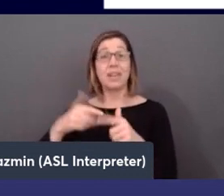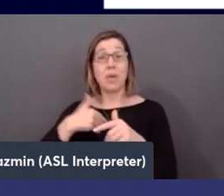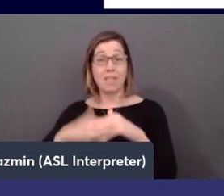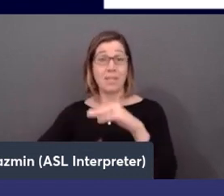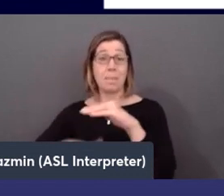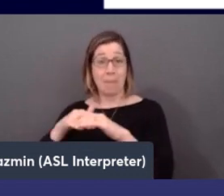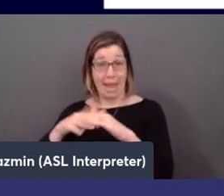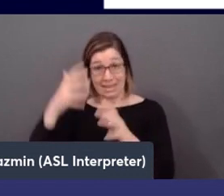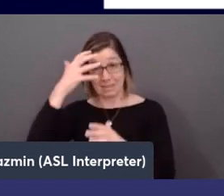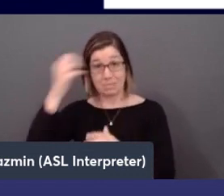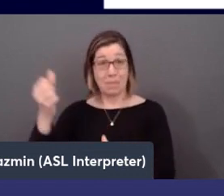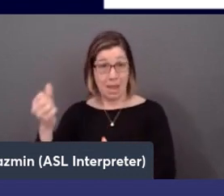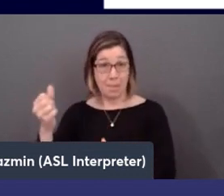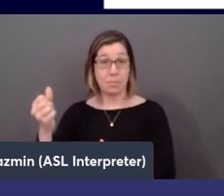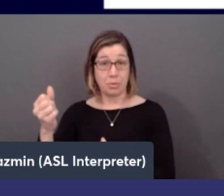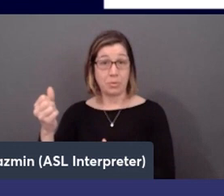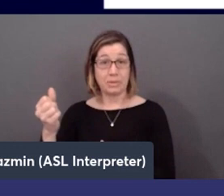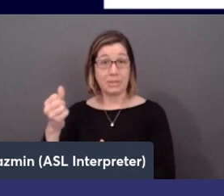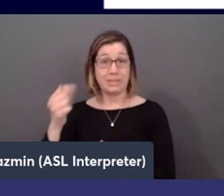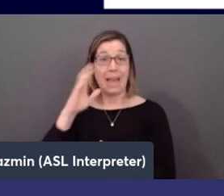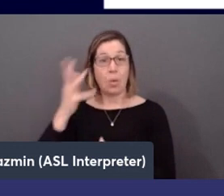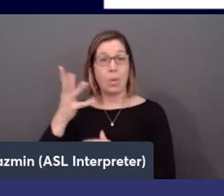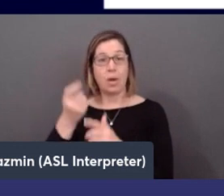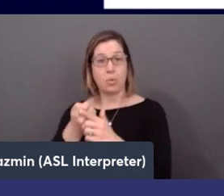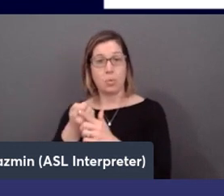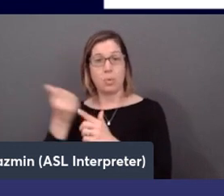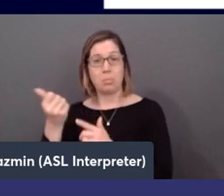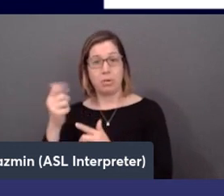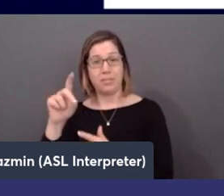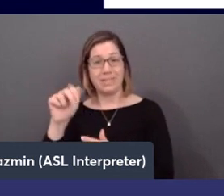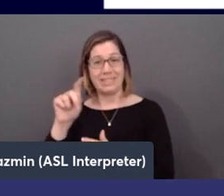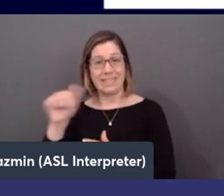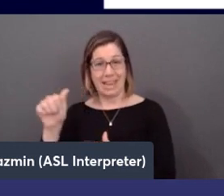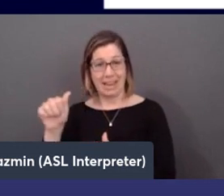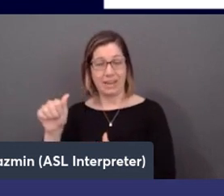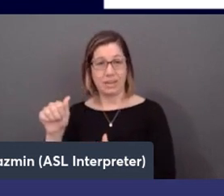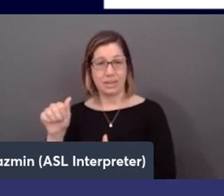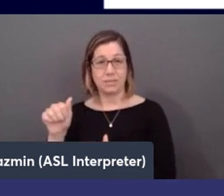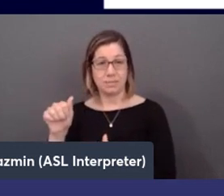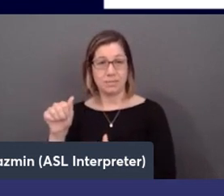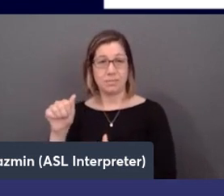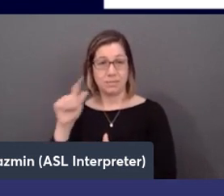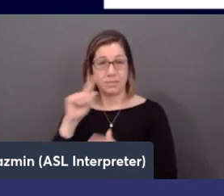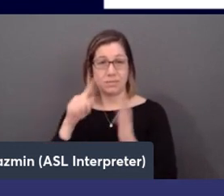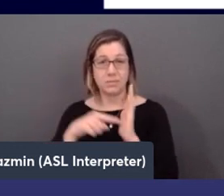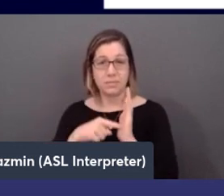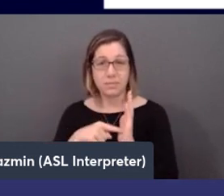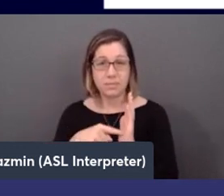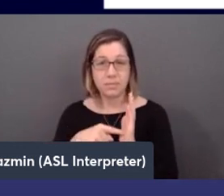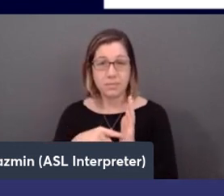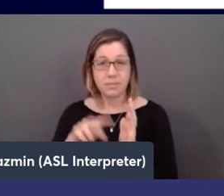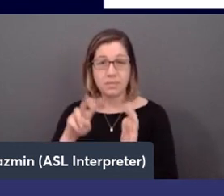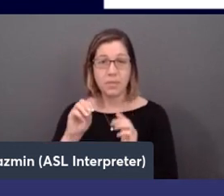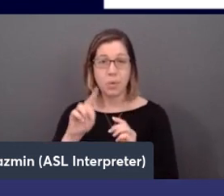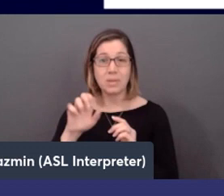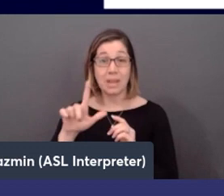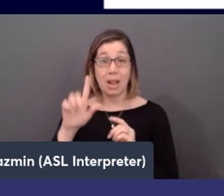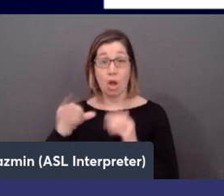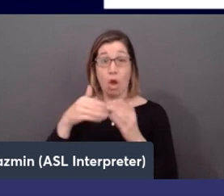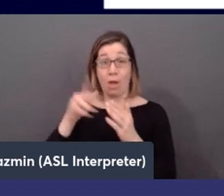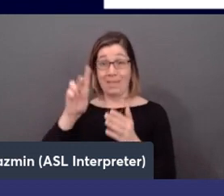policy that will remove data, for example, the volatile LRU. That means all of the keys that do have a